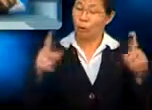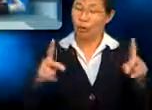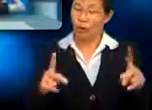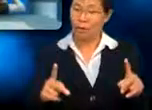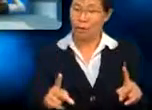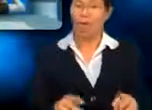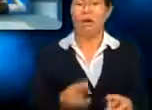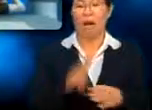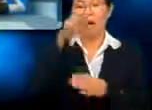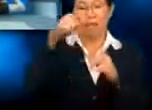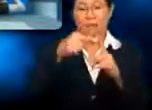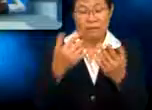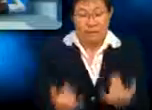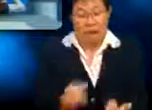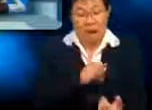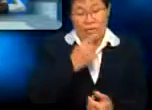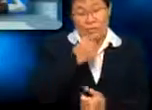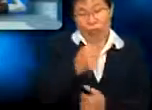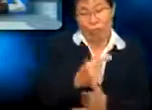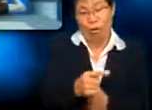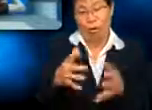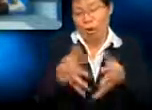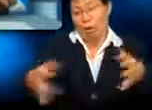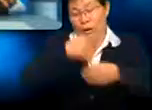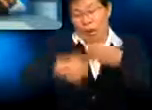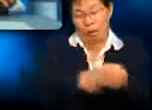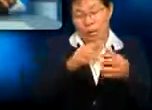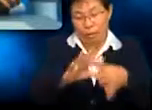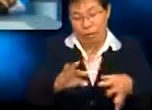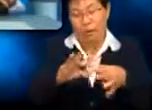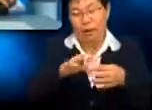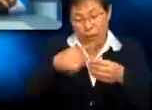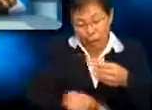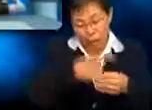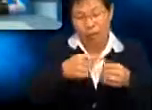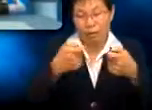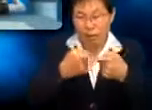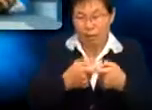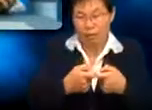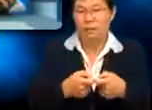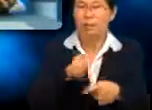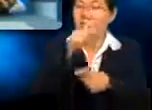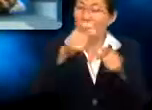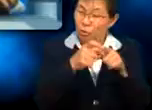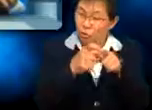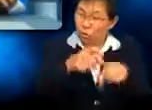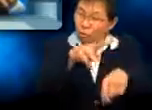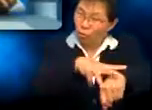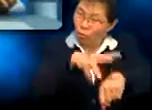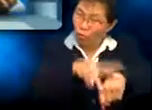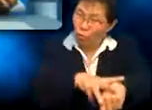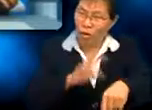Okay, up till now, I've told you quite a lot about electricity. Just a word of